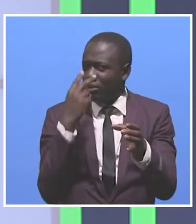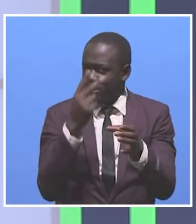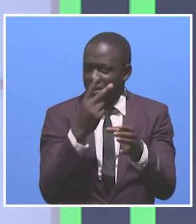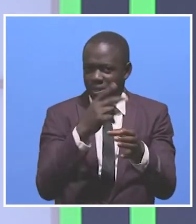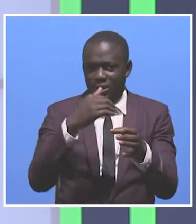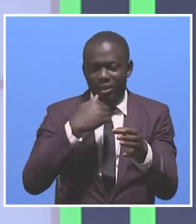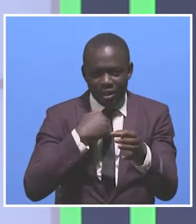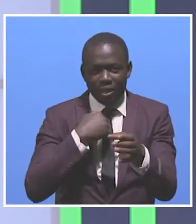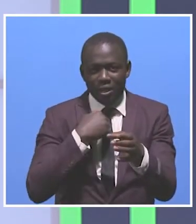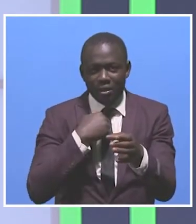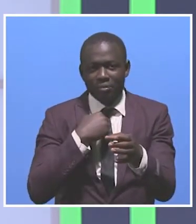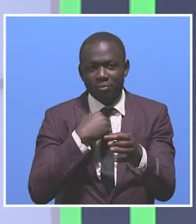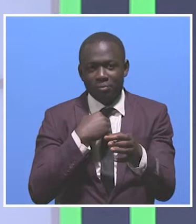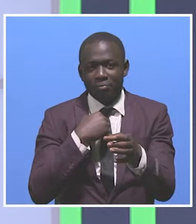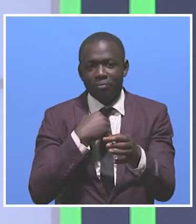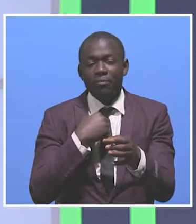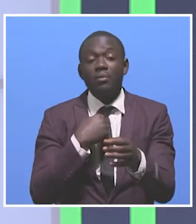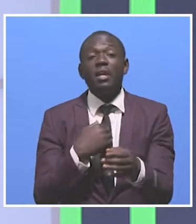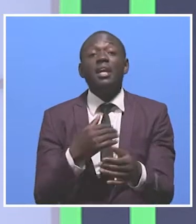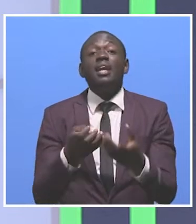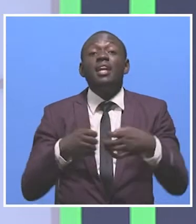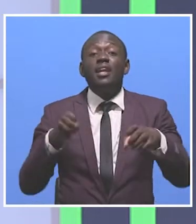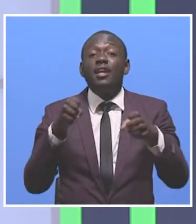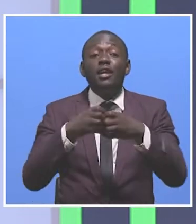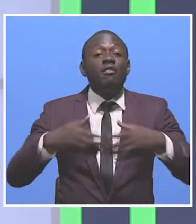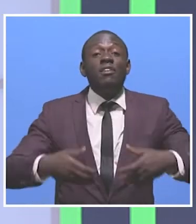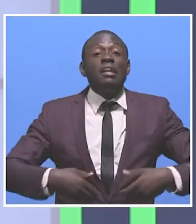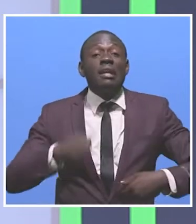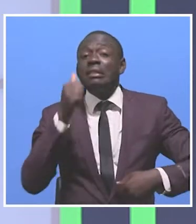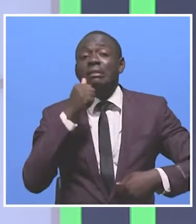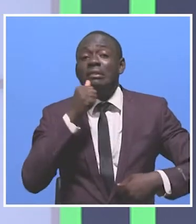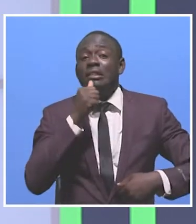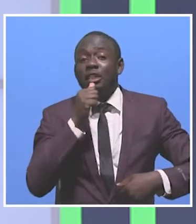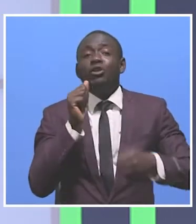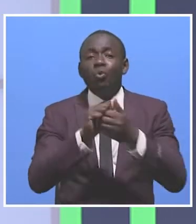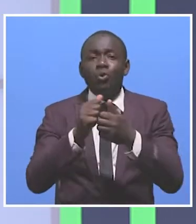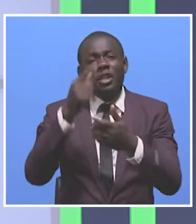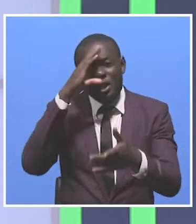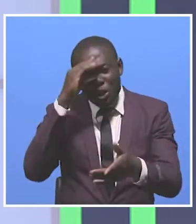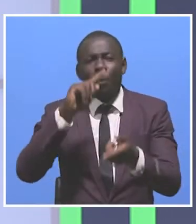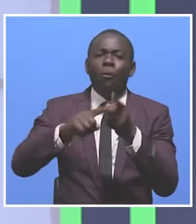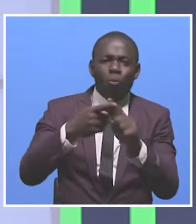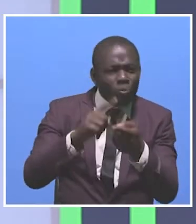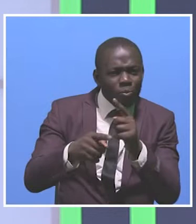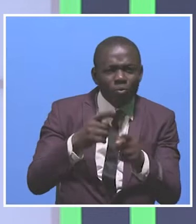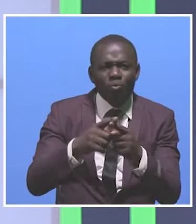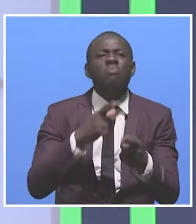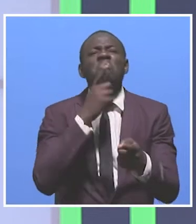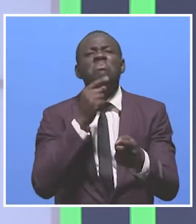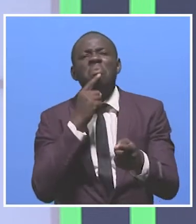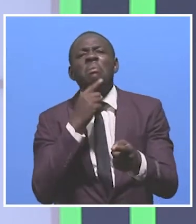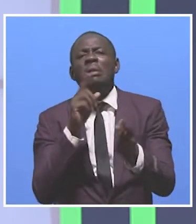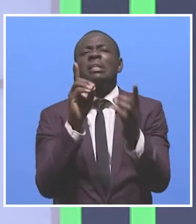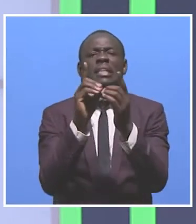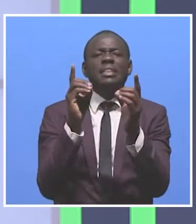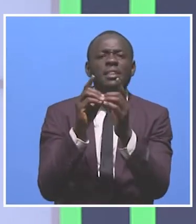separation no chiresangwa n'abalumendo abaringiye n'abakibire ishingi ni